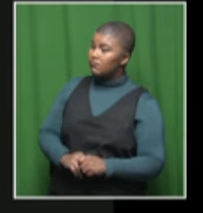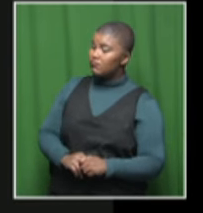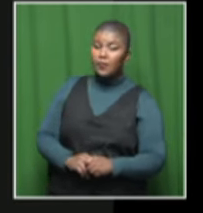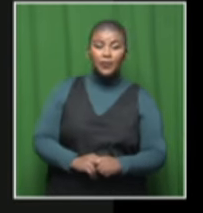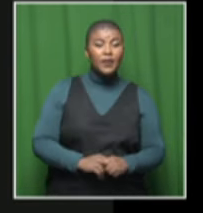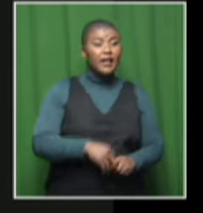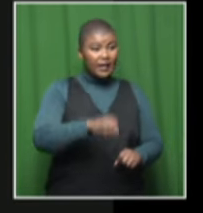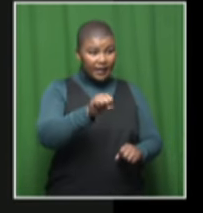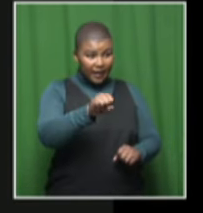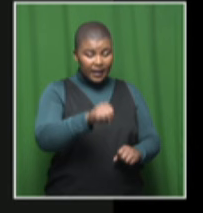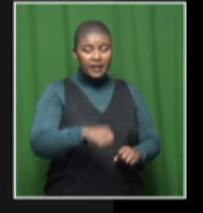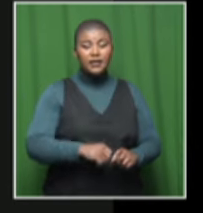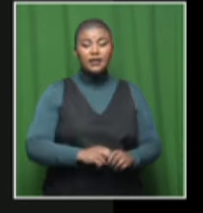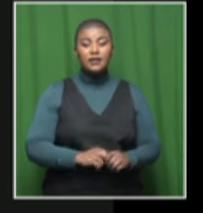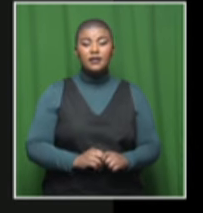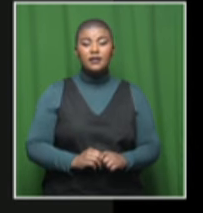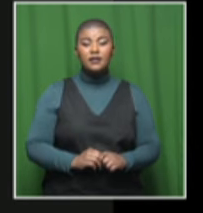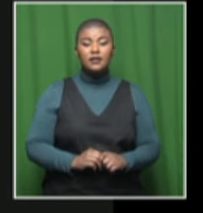Yes, and